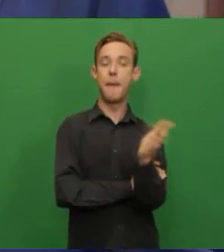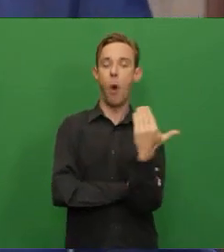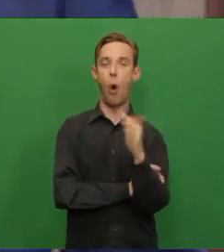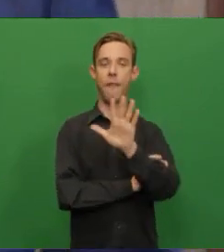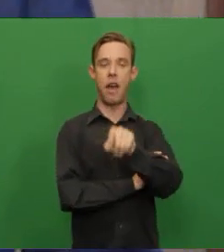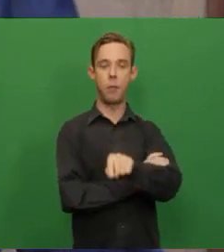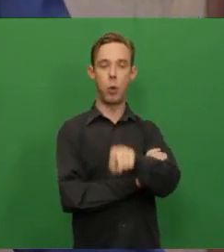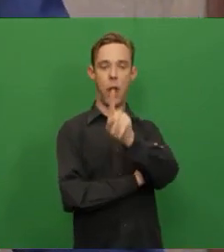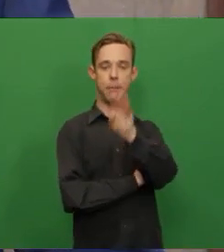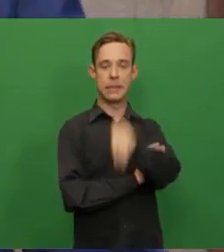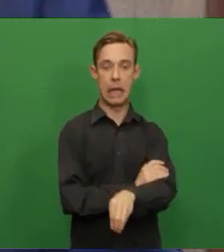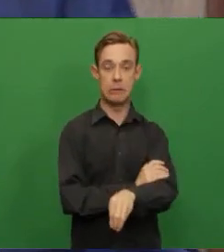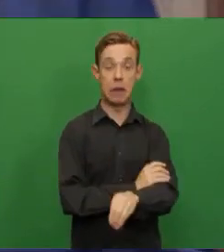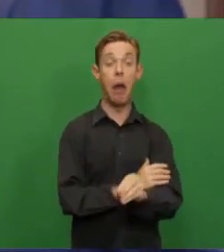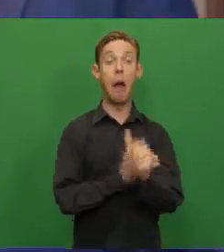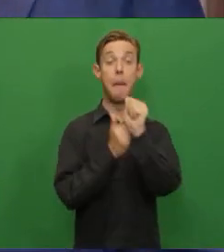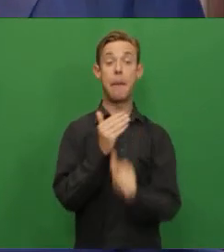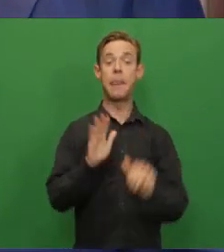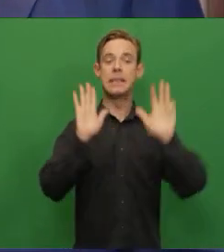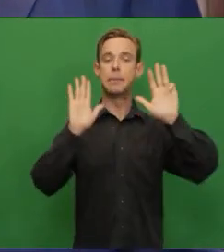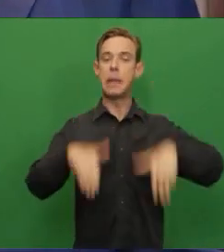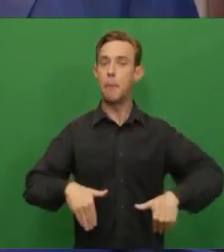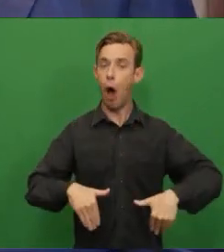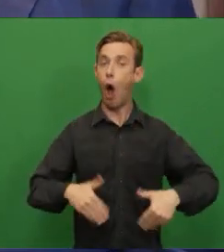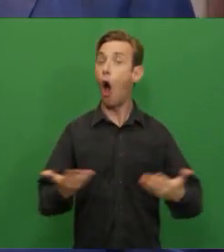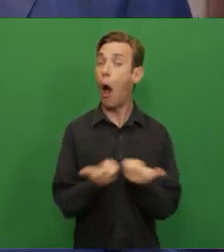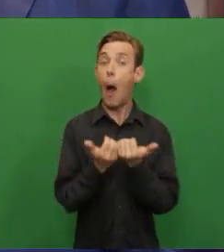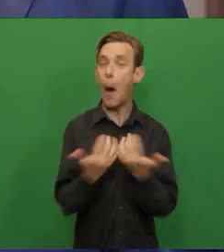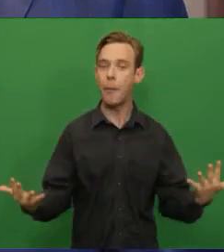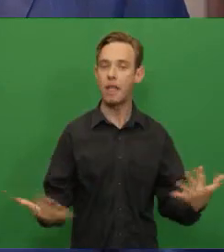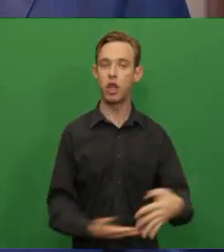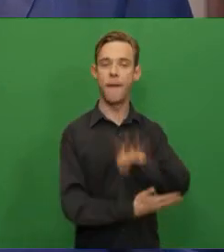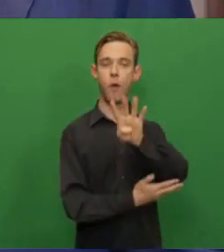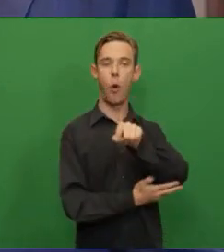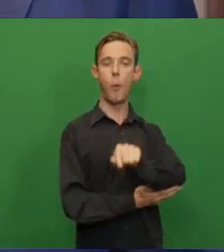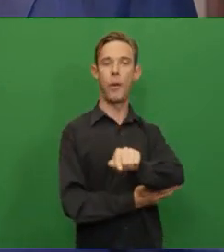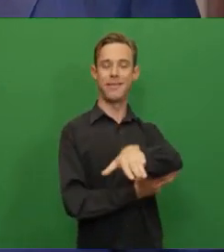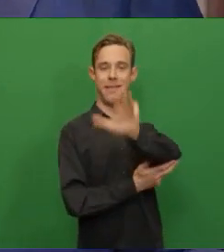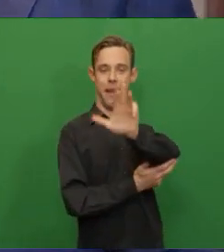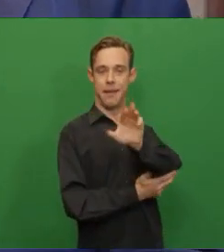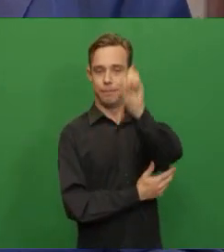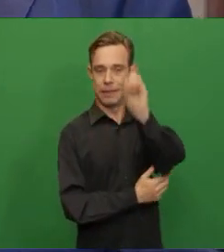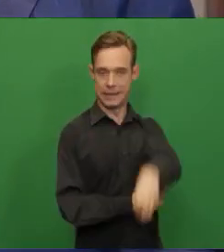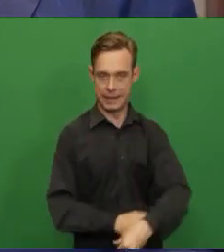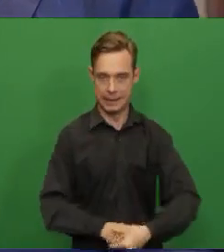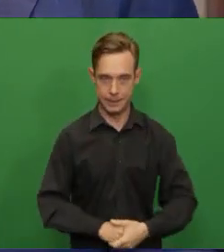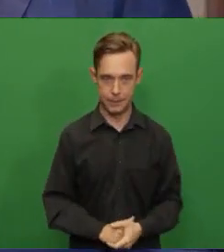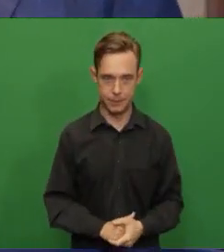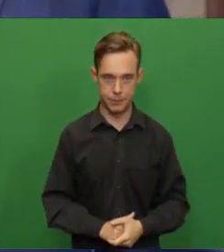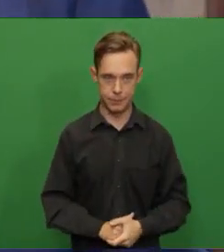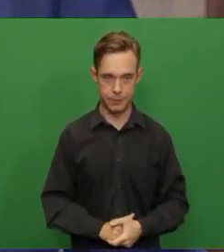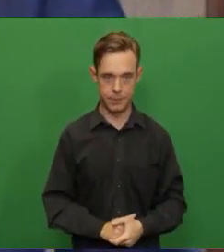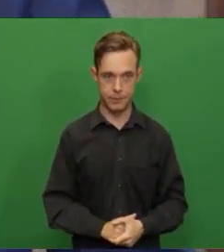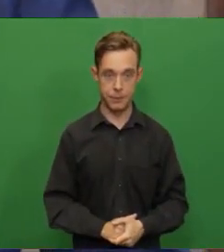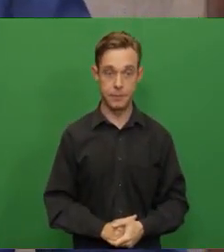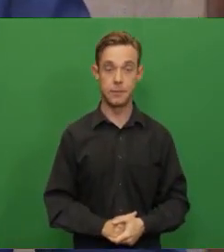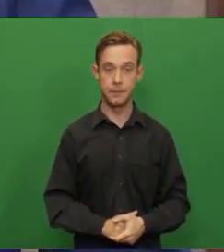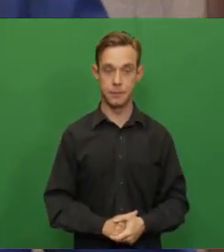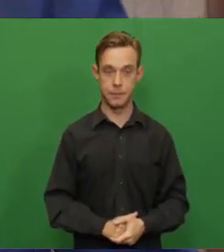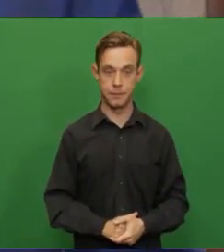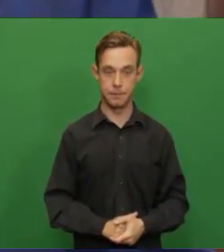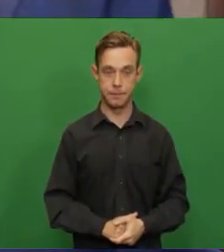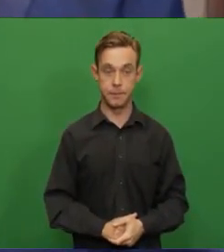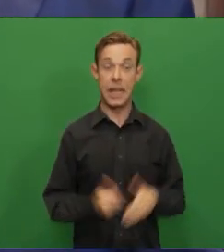inflation decreased slightly from 5.2% in September to 5.1% in